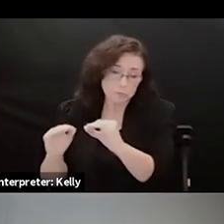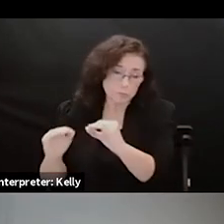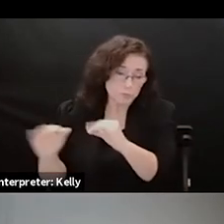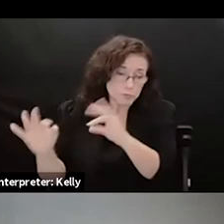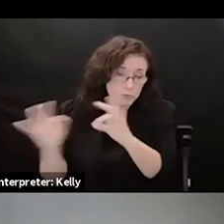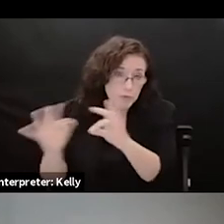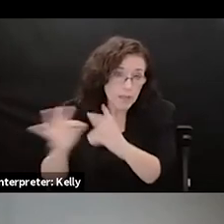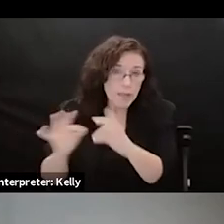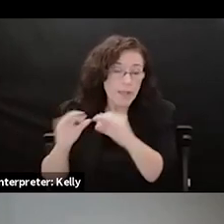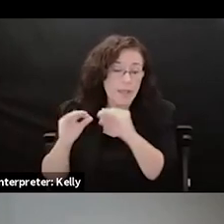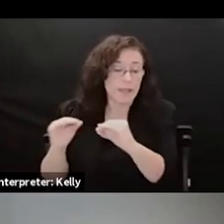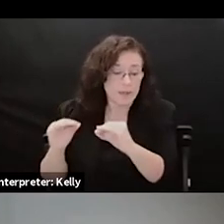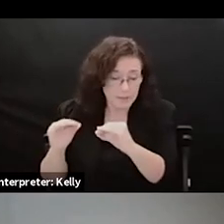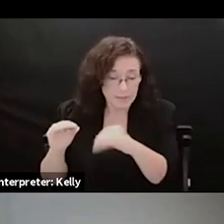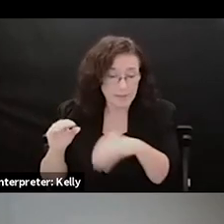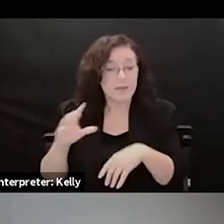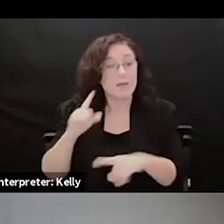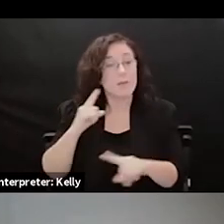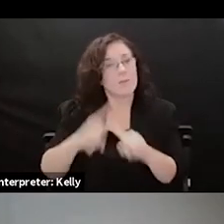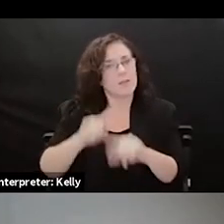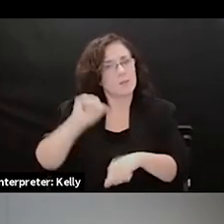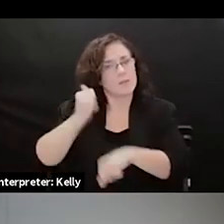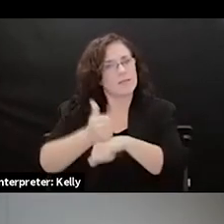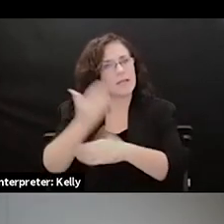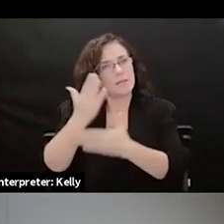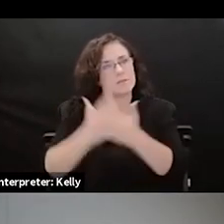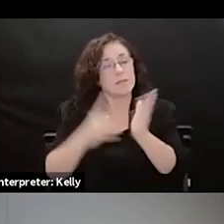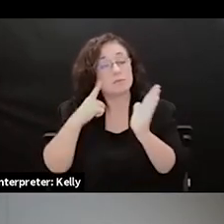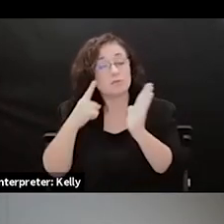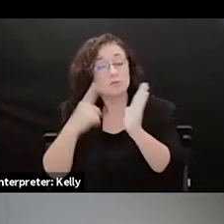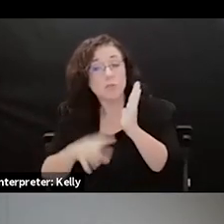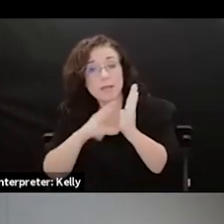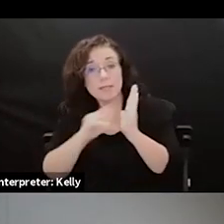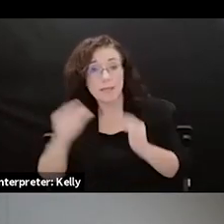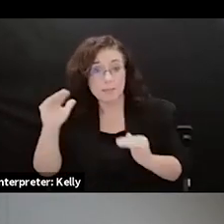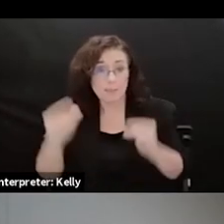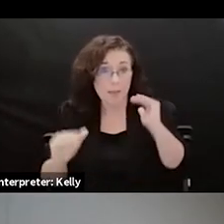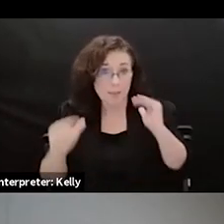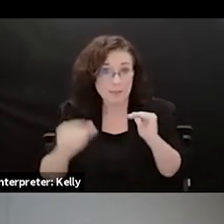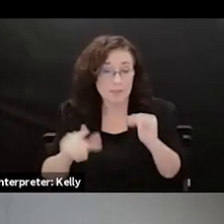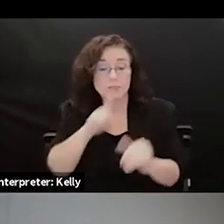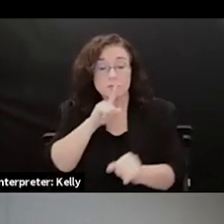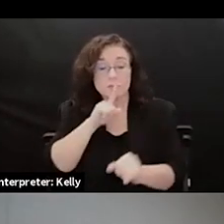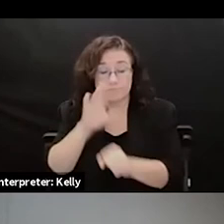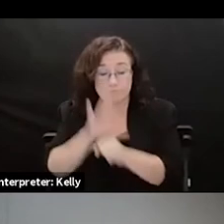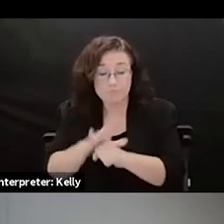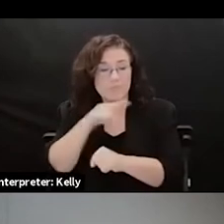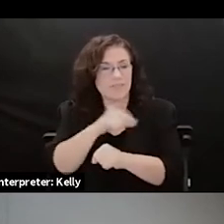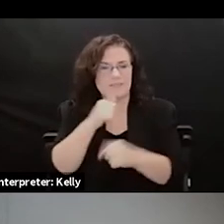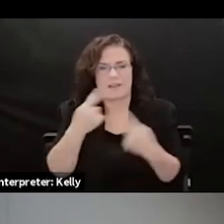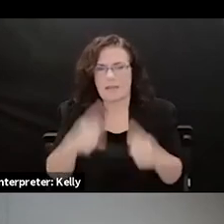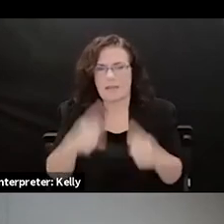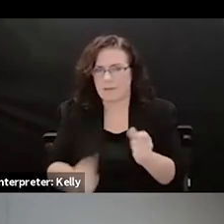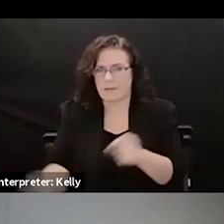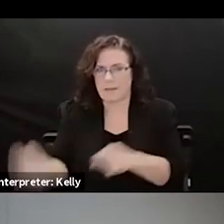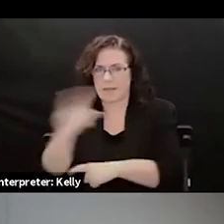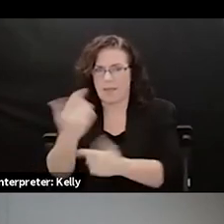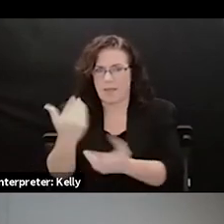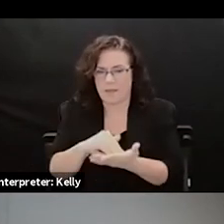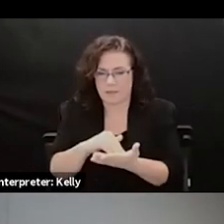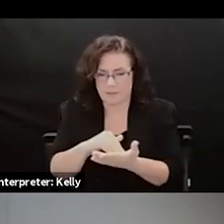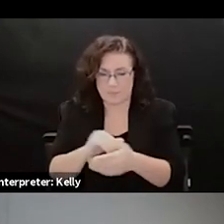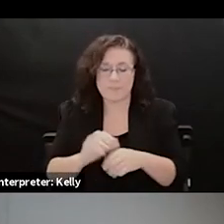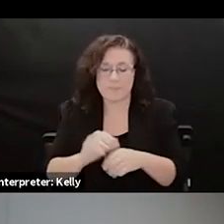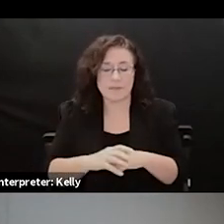come to us next year once again um i mean if you look on page 108 it says here